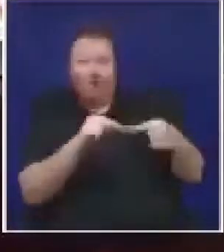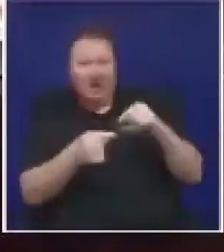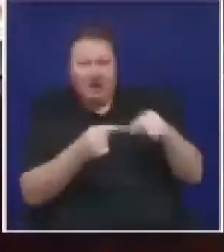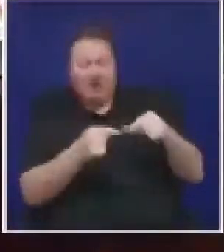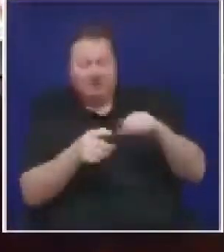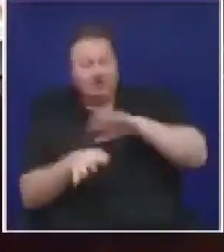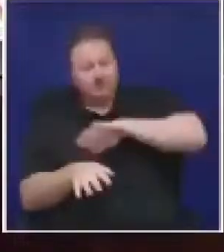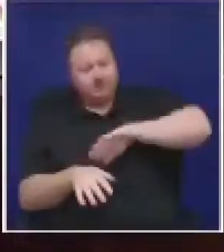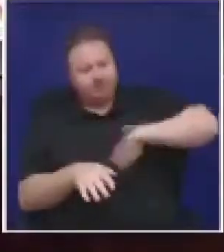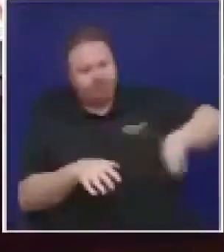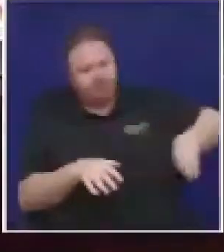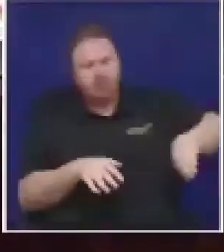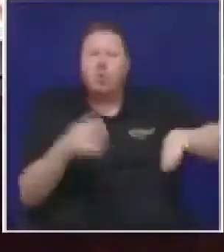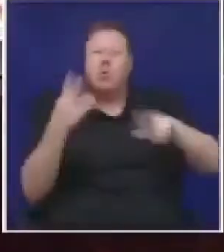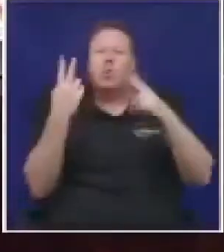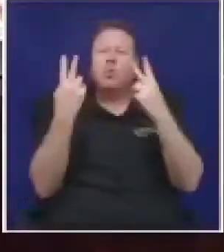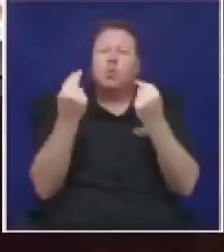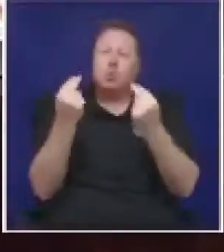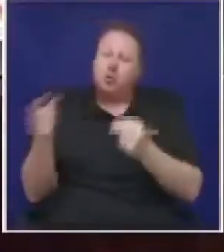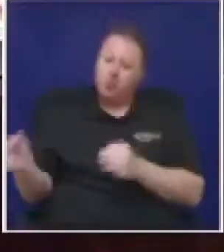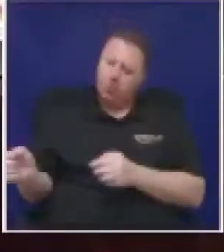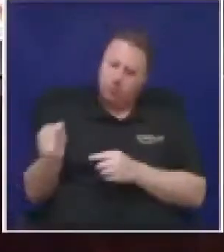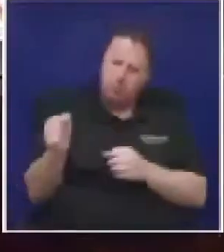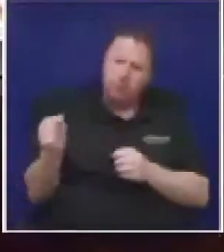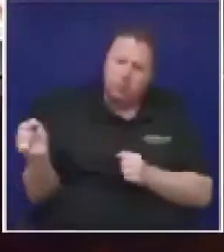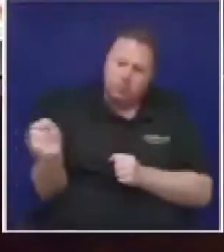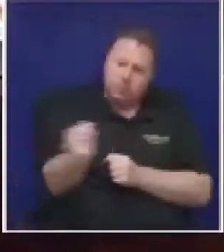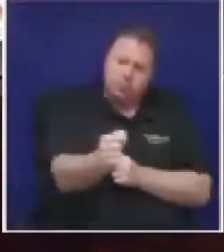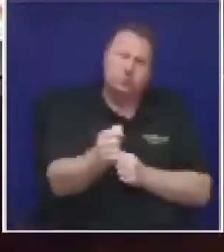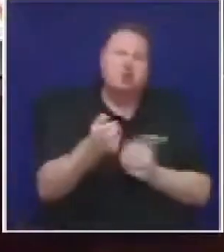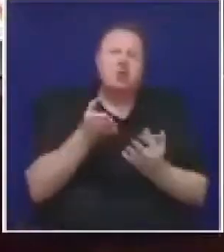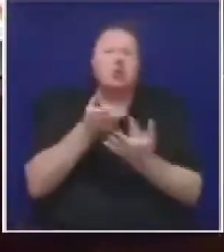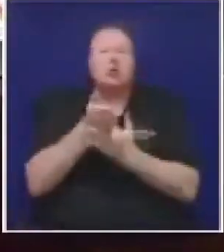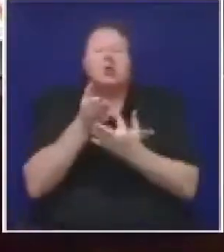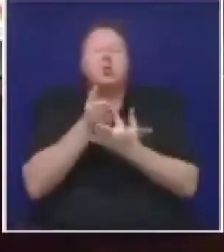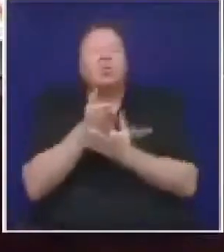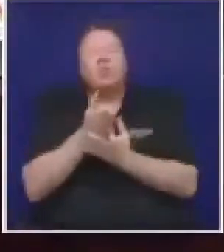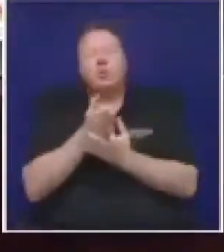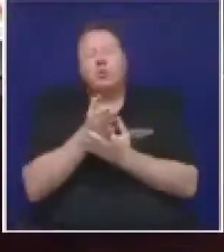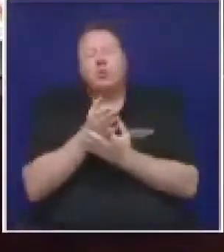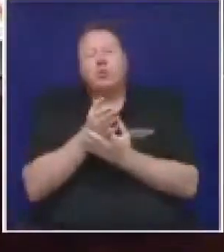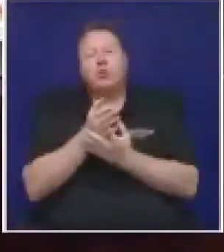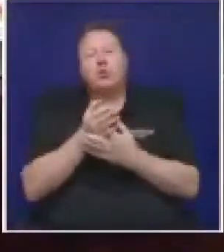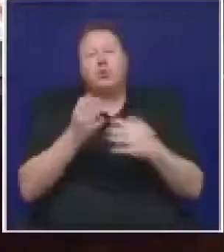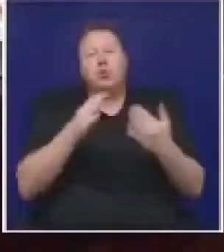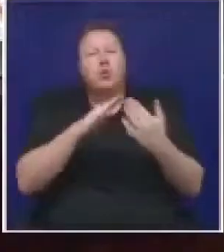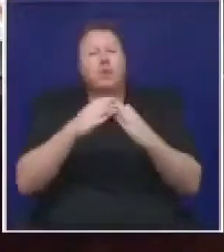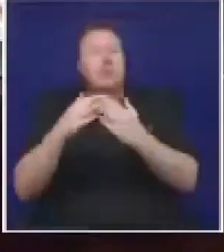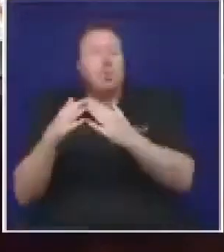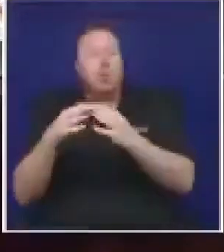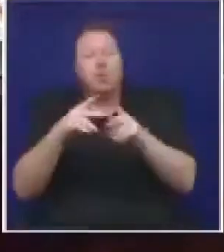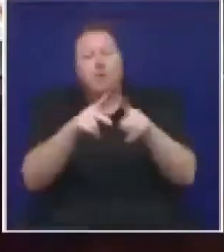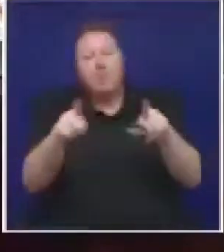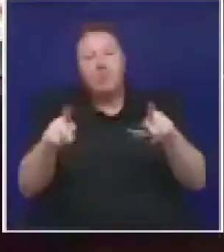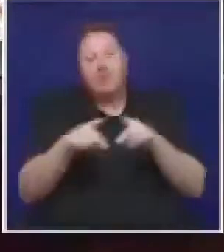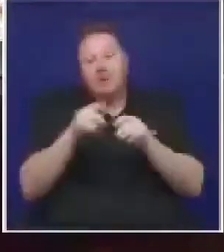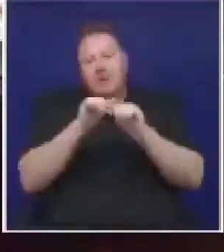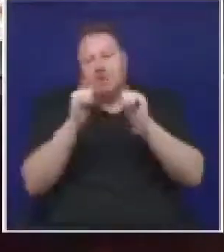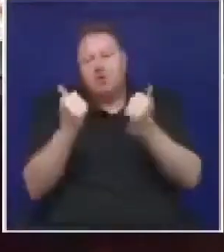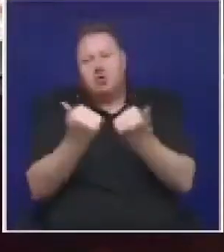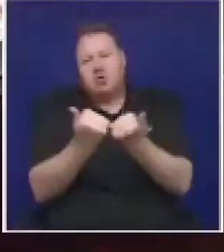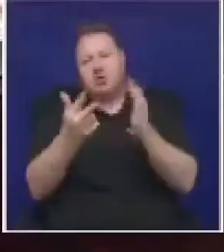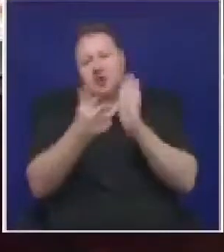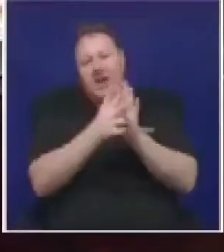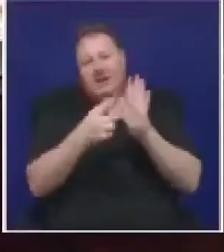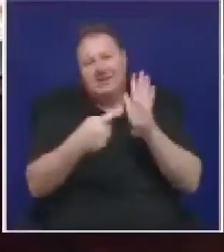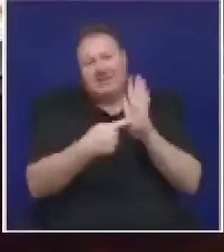a new one is appointed through the Communal Properties Association Amendment Act. That act gives them